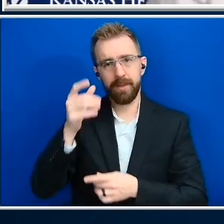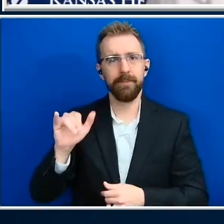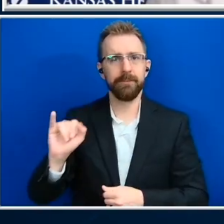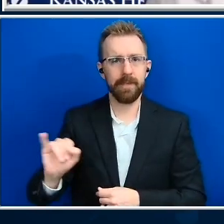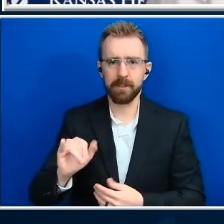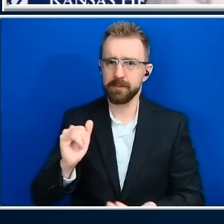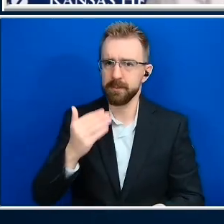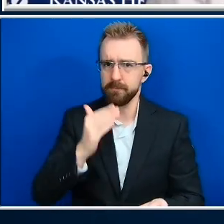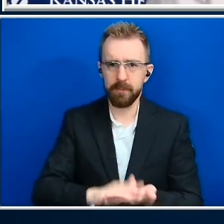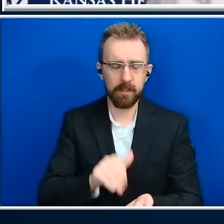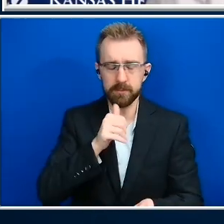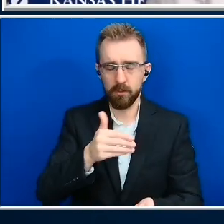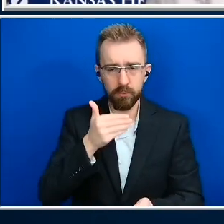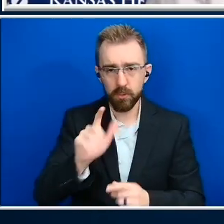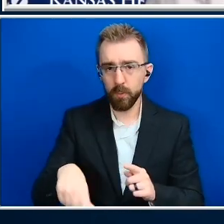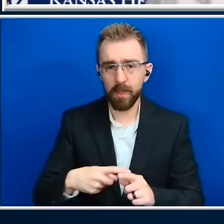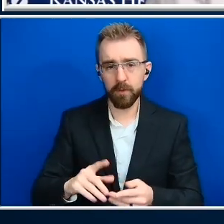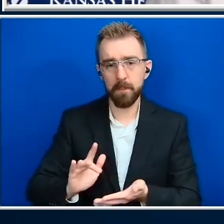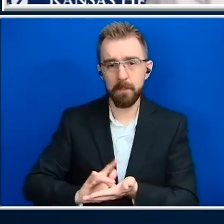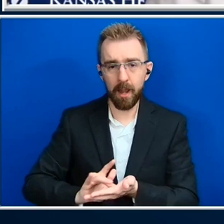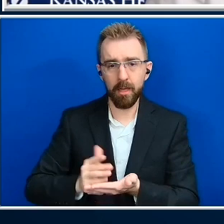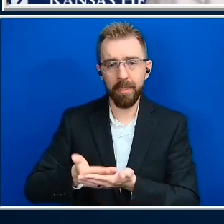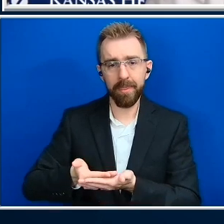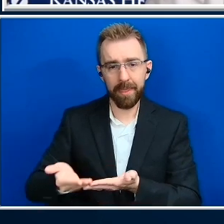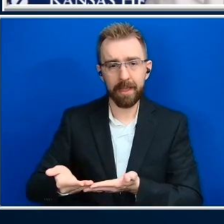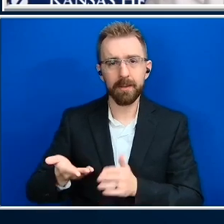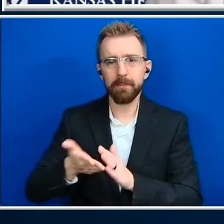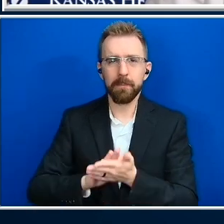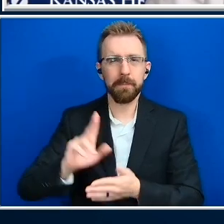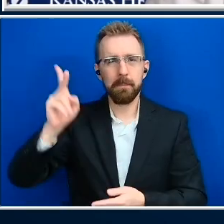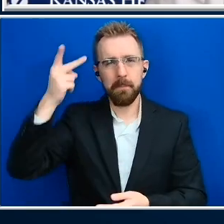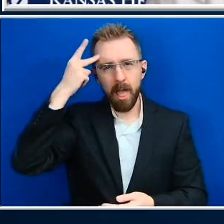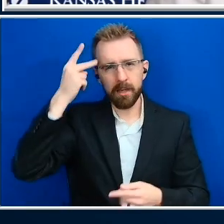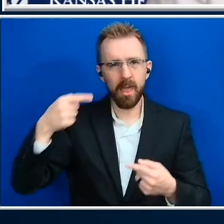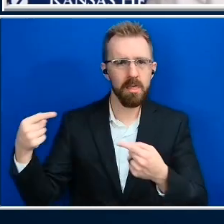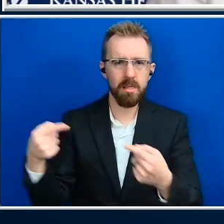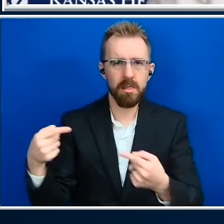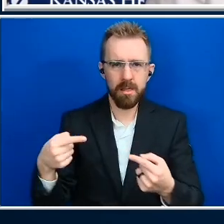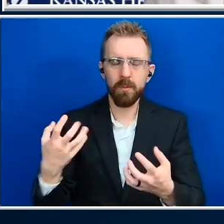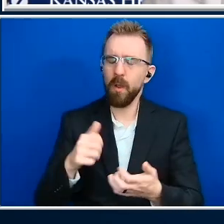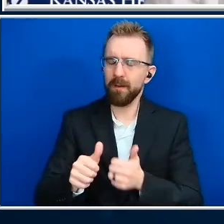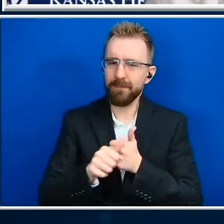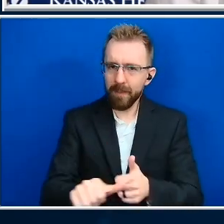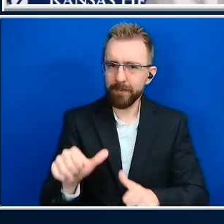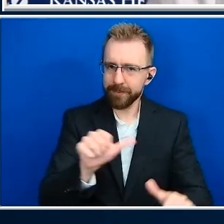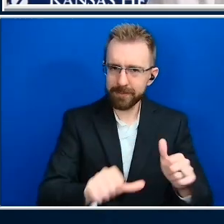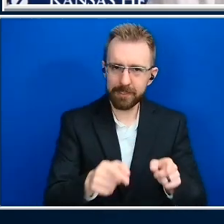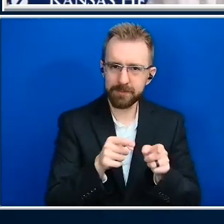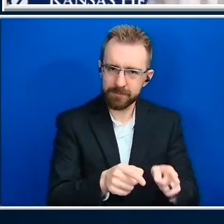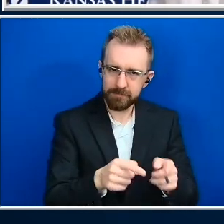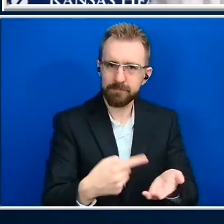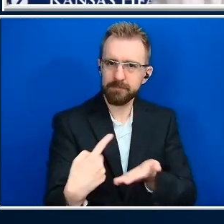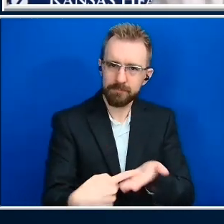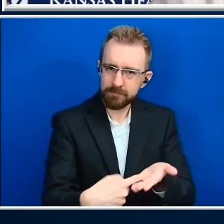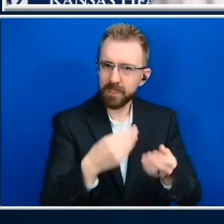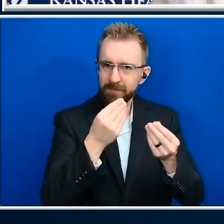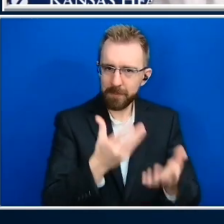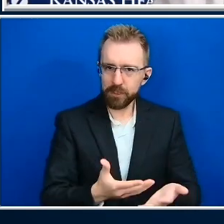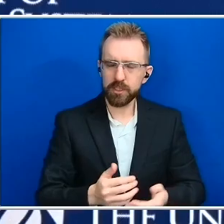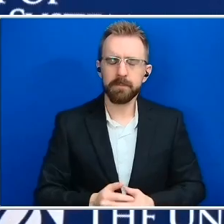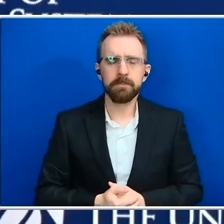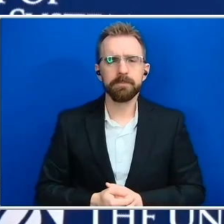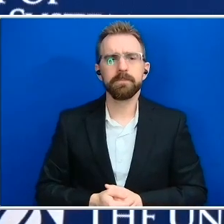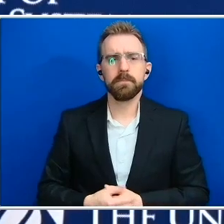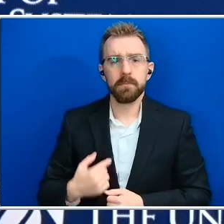a medical thing gets politicized. So we want to follow the science always on these types of things. You know, and I think that's true. You know,